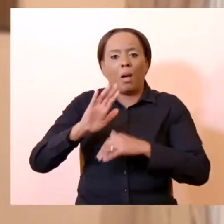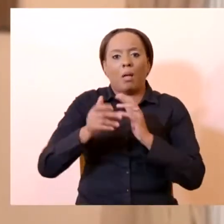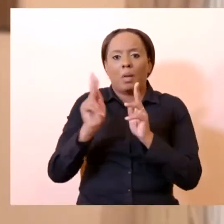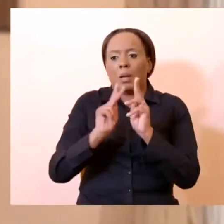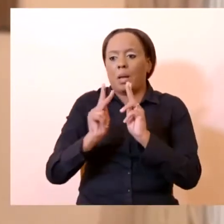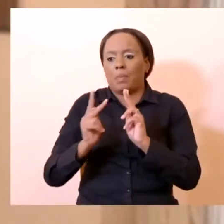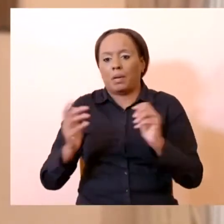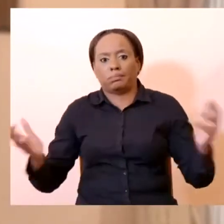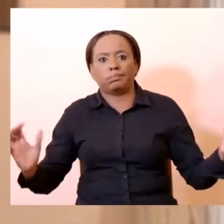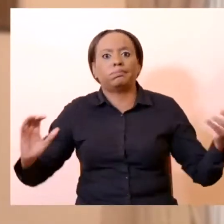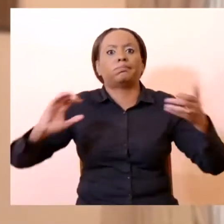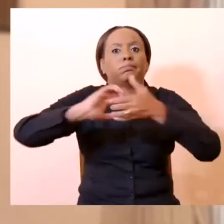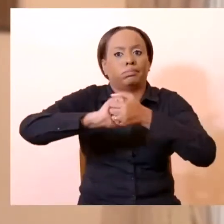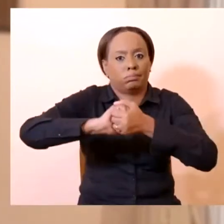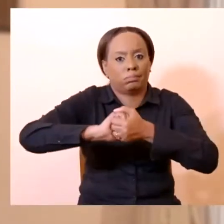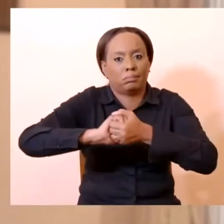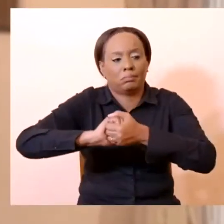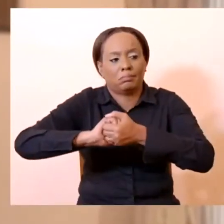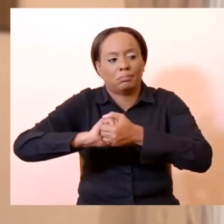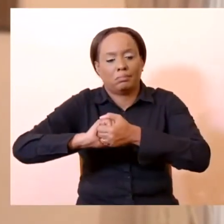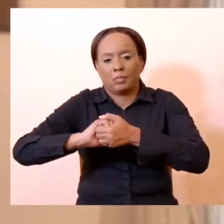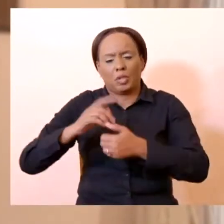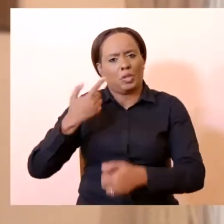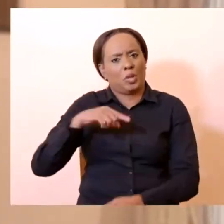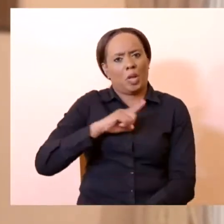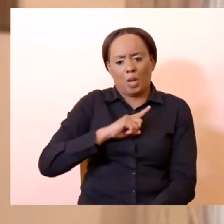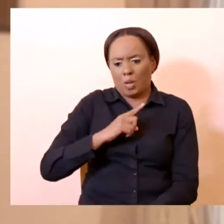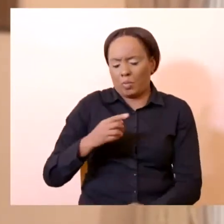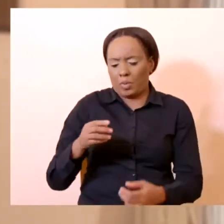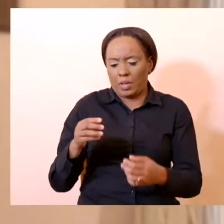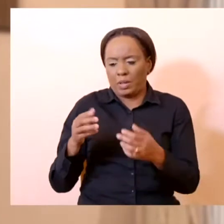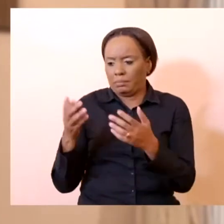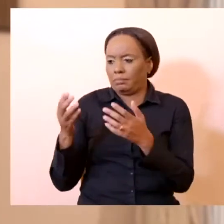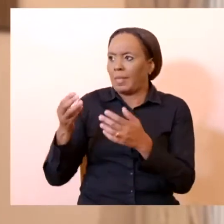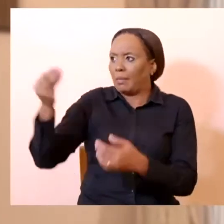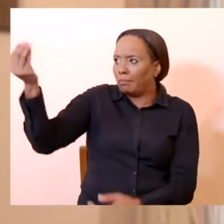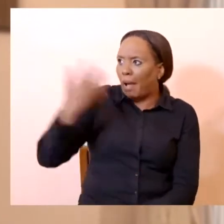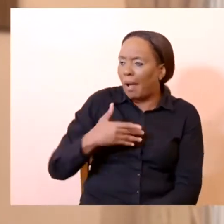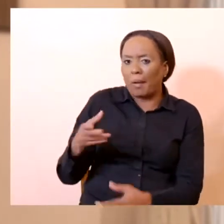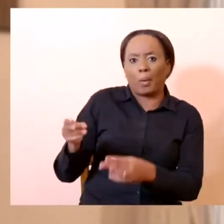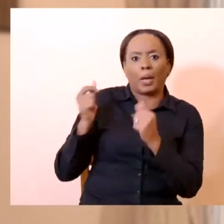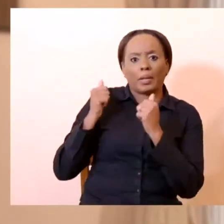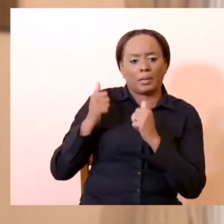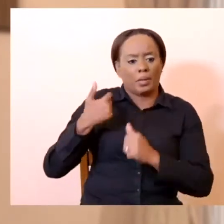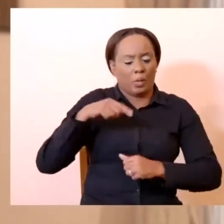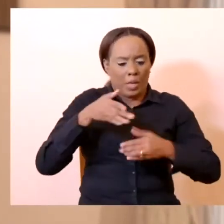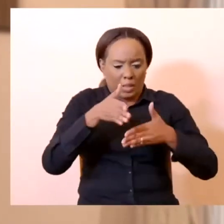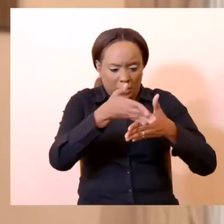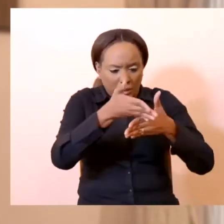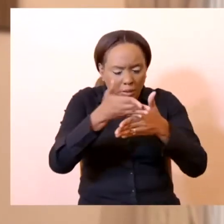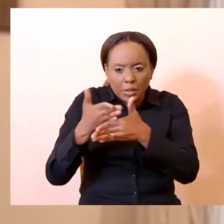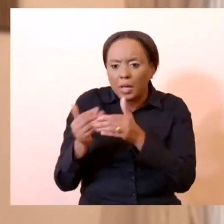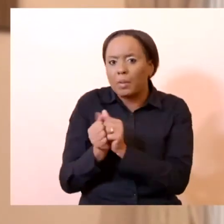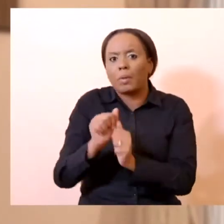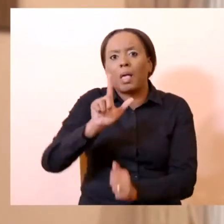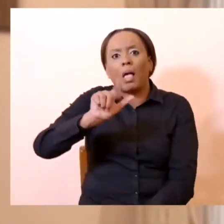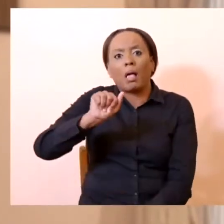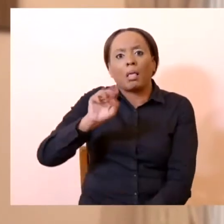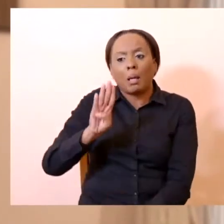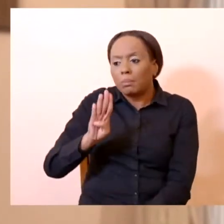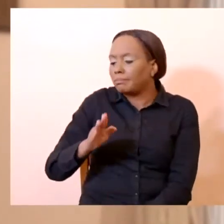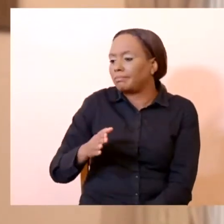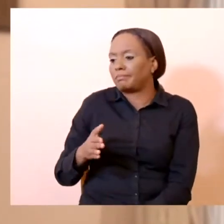to get viruses quickly and early. They share it then with the laboratories that